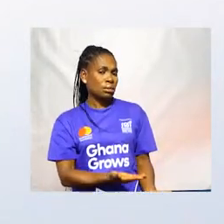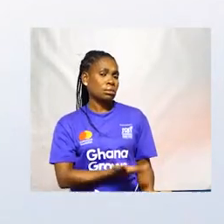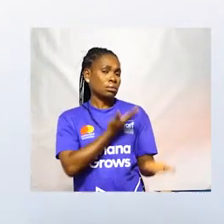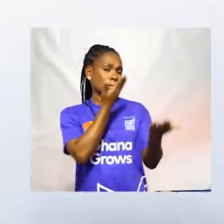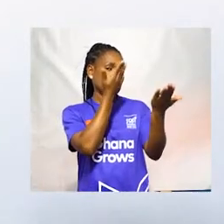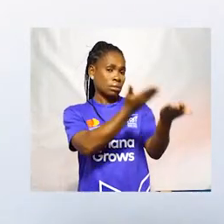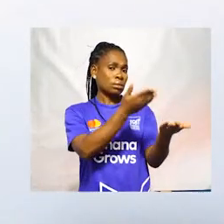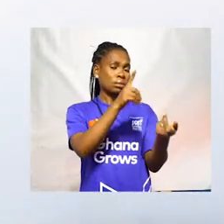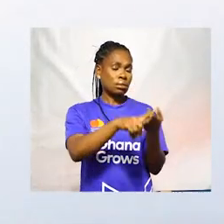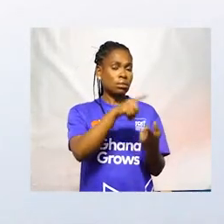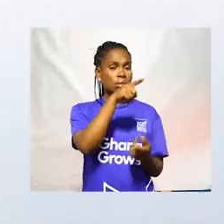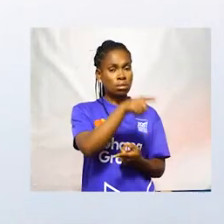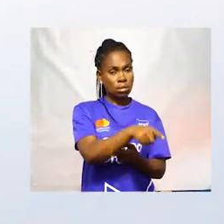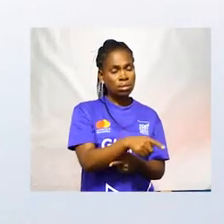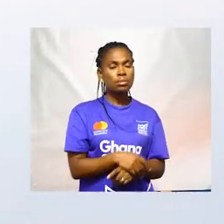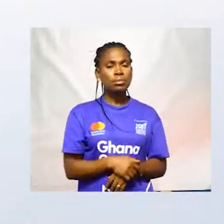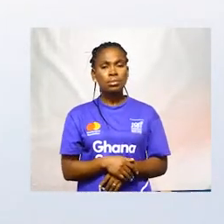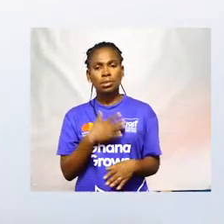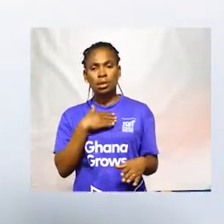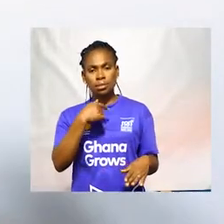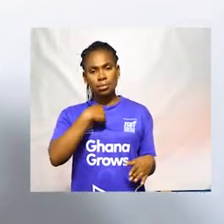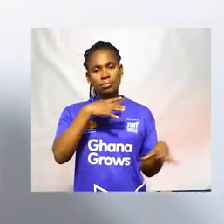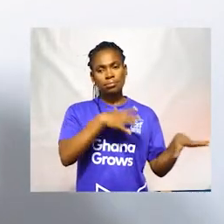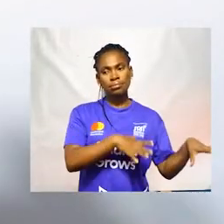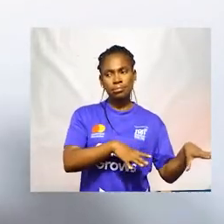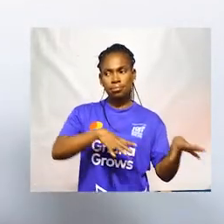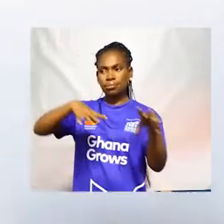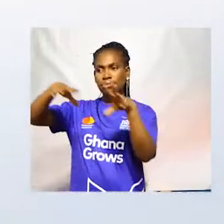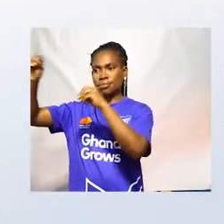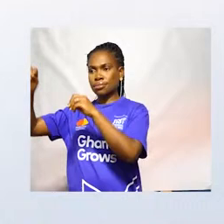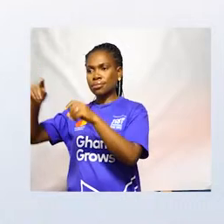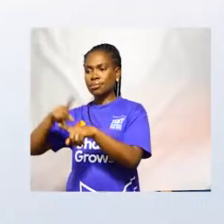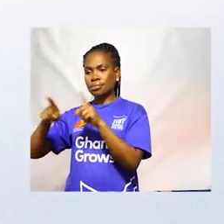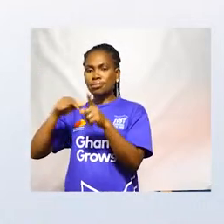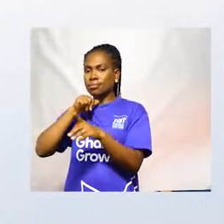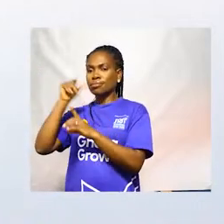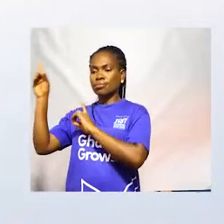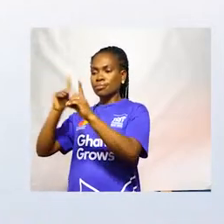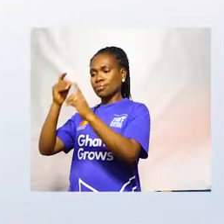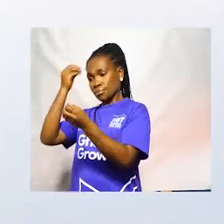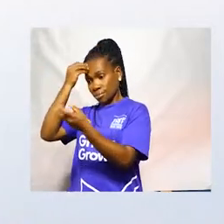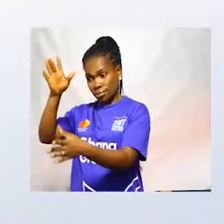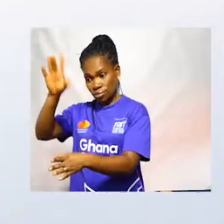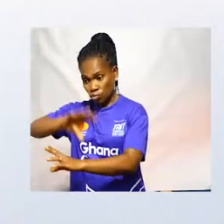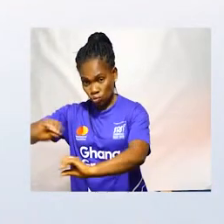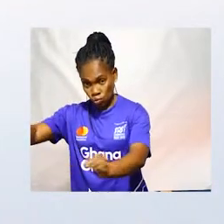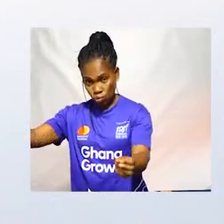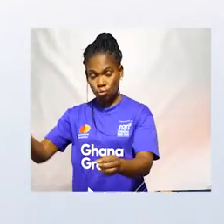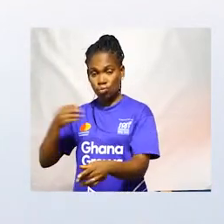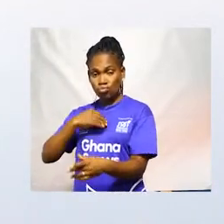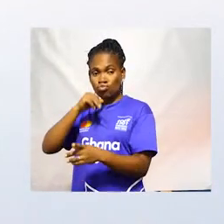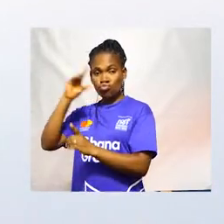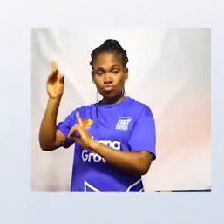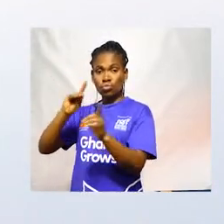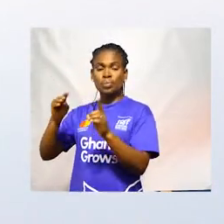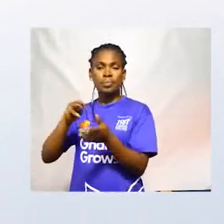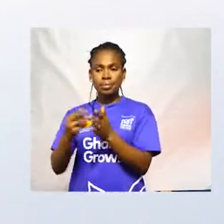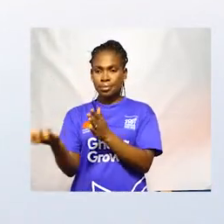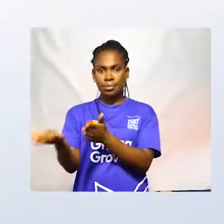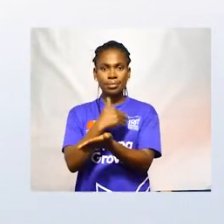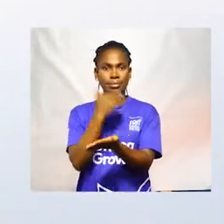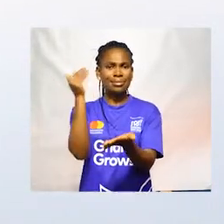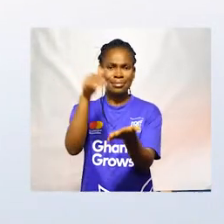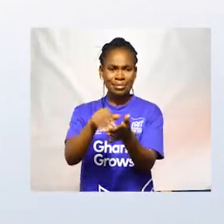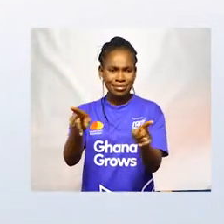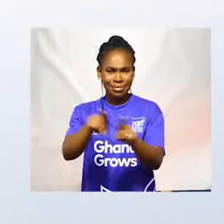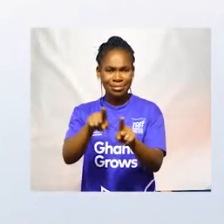you." And then I leave and don't do anything and come back to you again with the same problem. At least you want to see